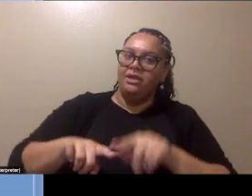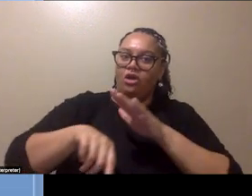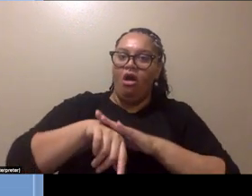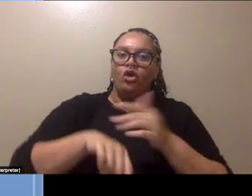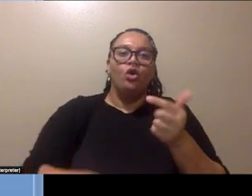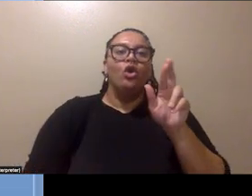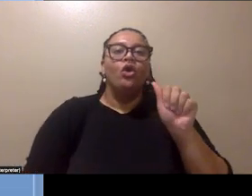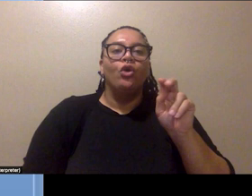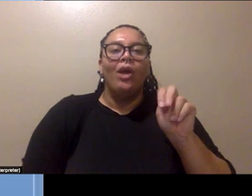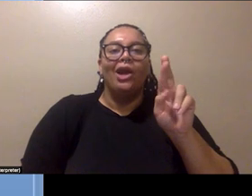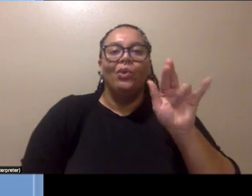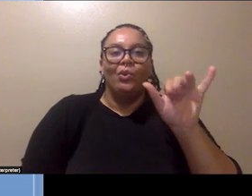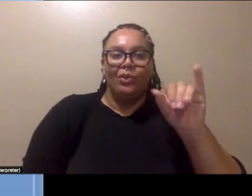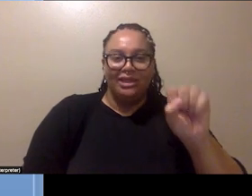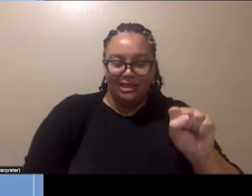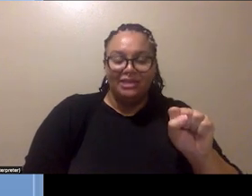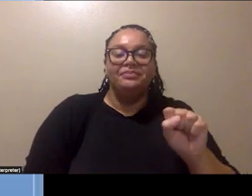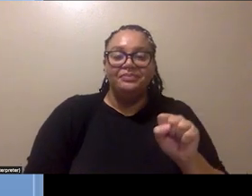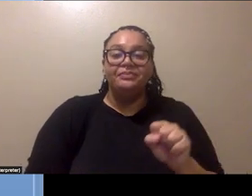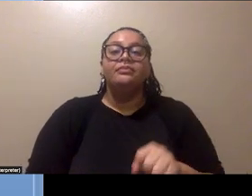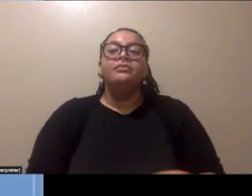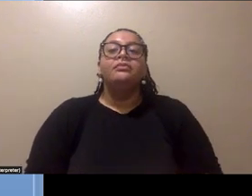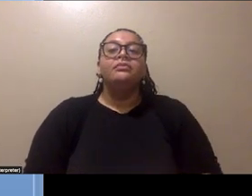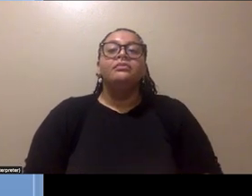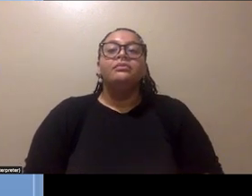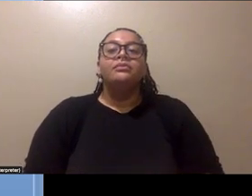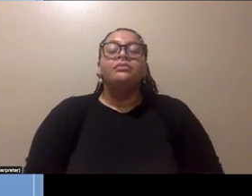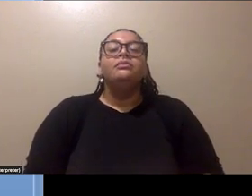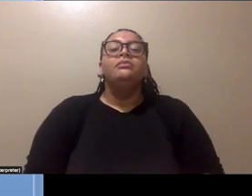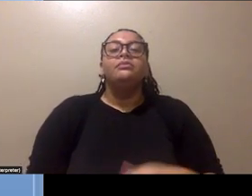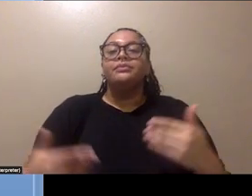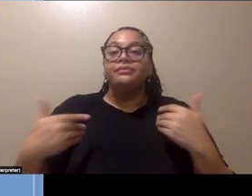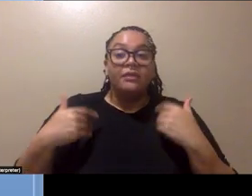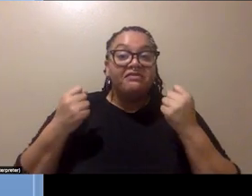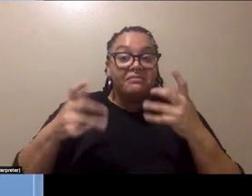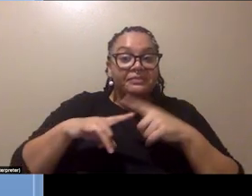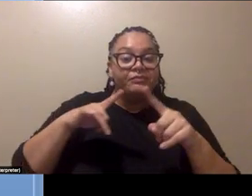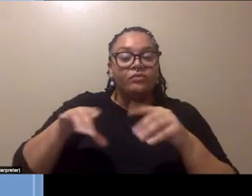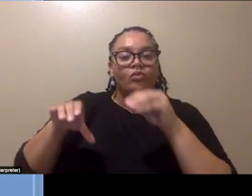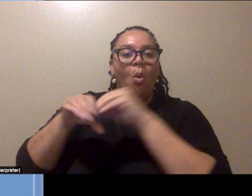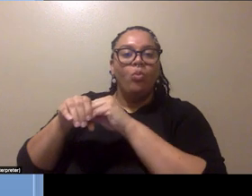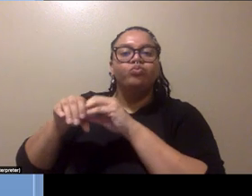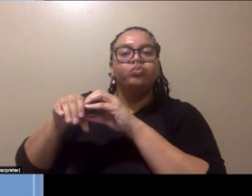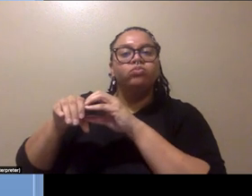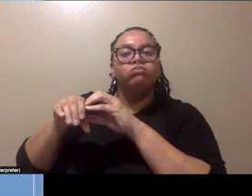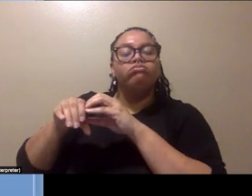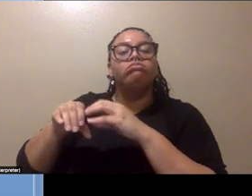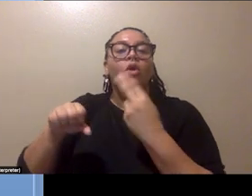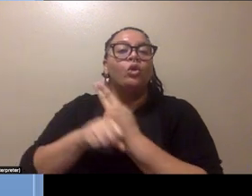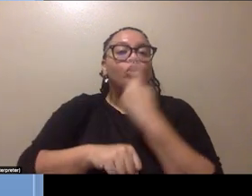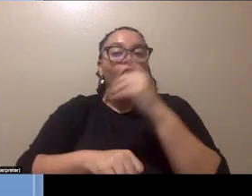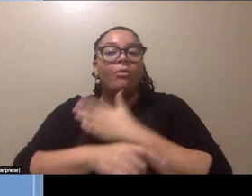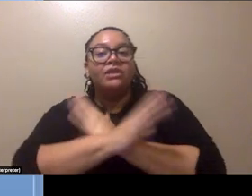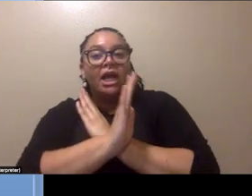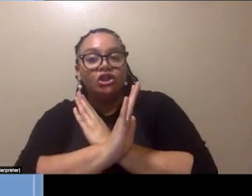Other animals, squirrels and different animals, will also store food in old woodpecker cavities. And then a last